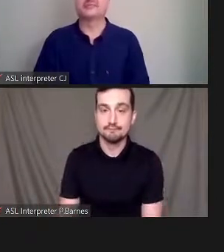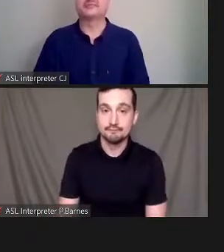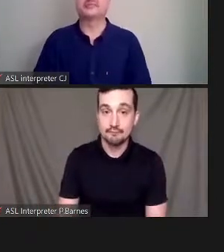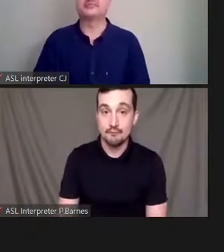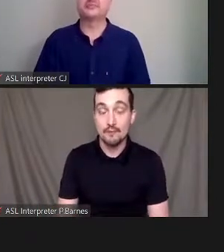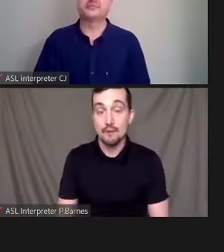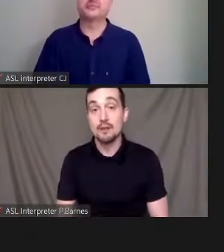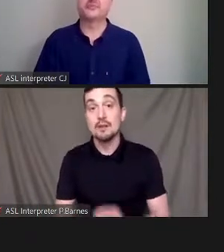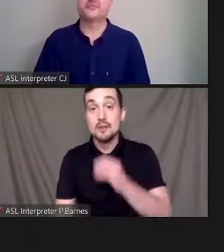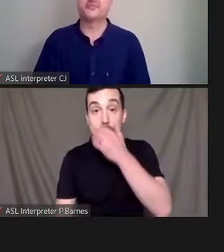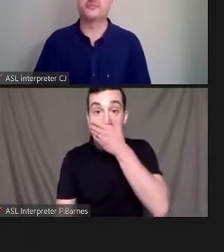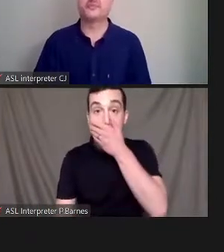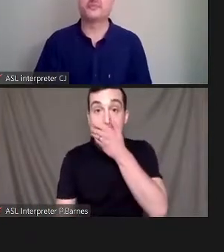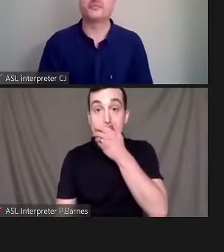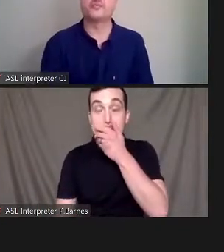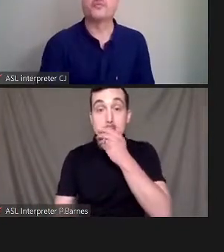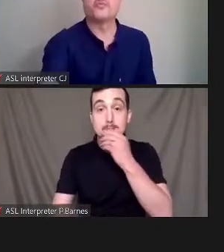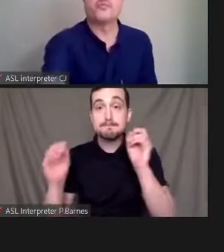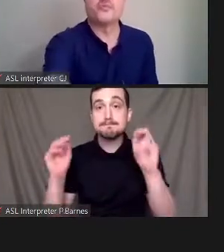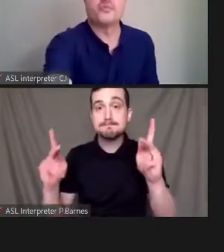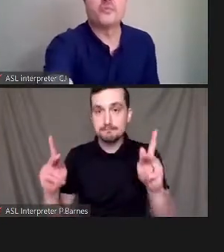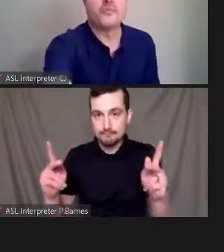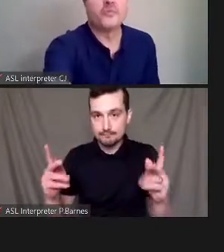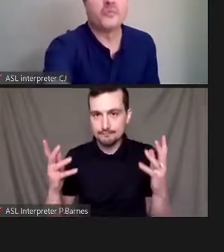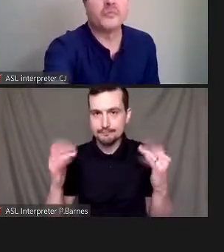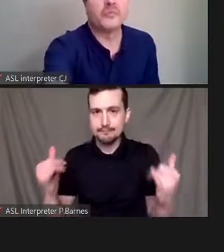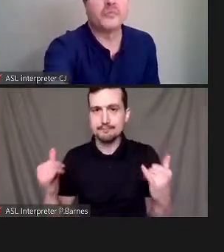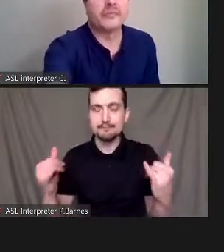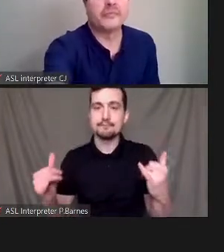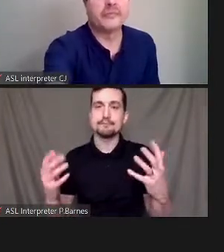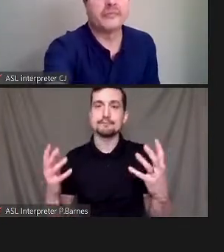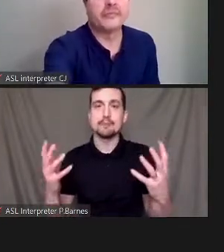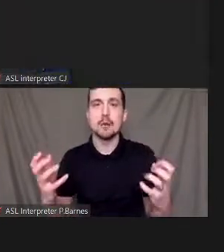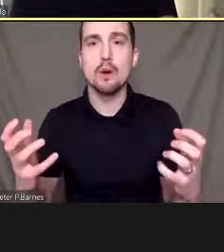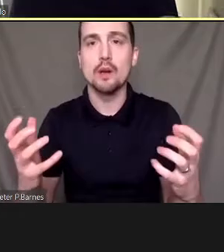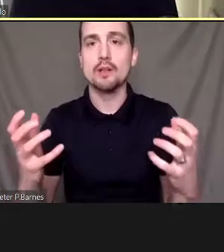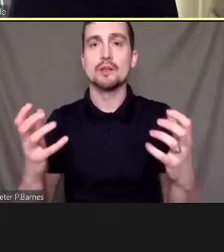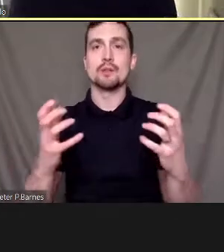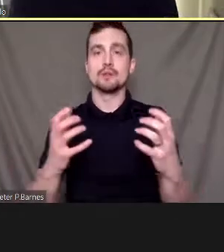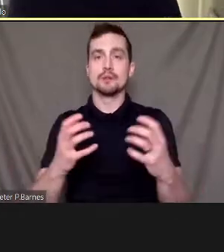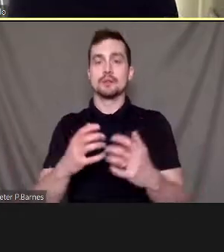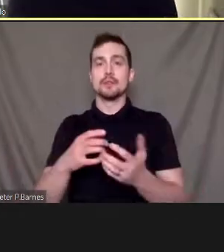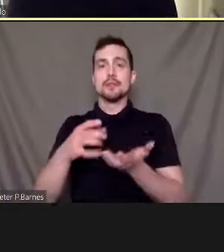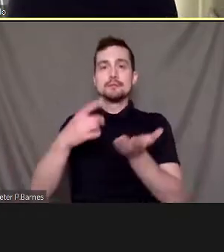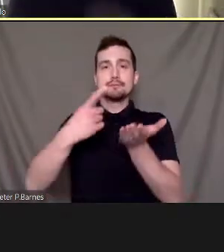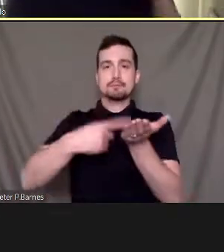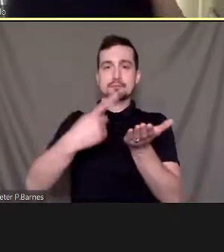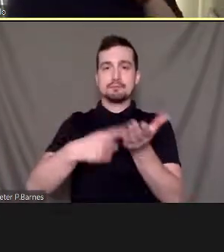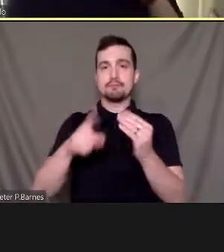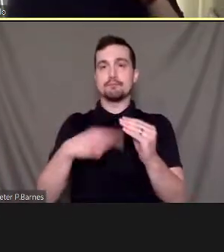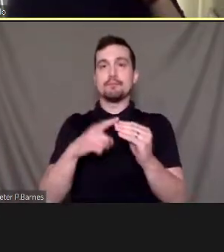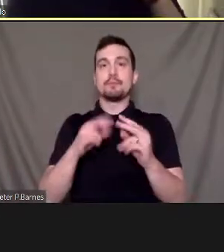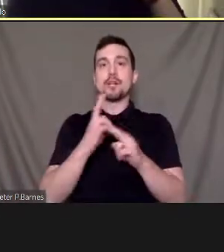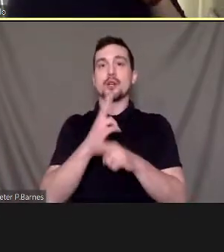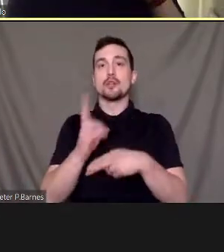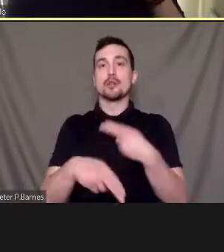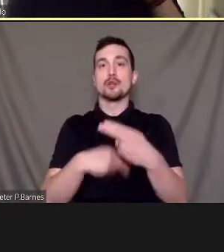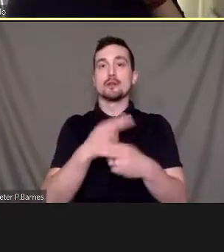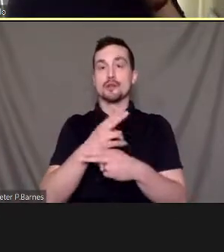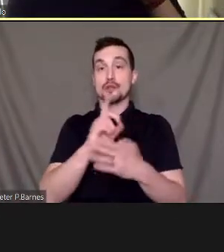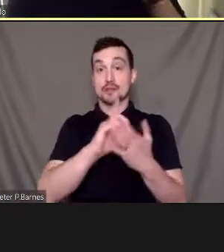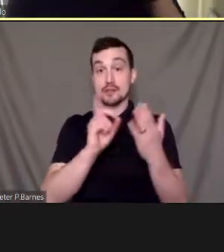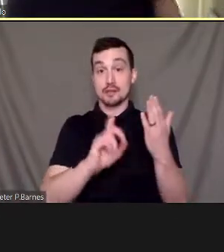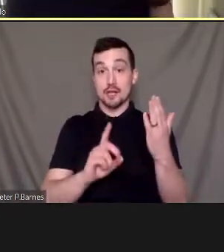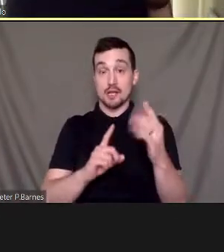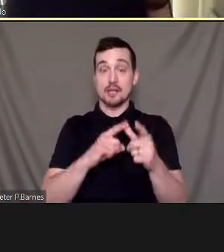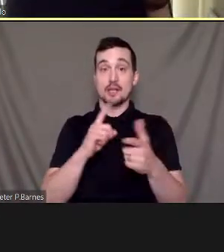Okay, so I want to talk to you a little bit about universal design now, and then have that moment